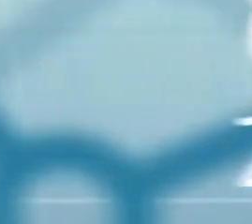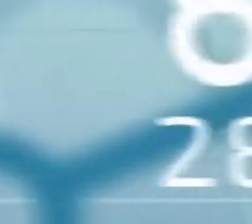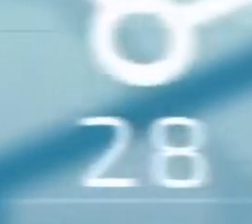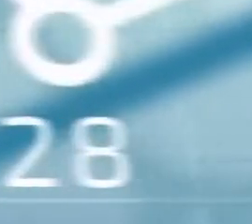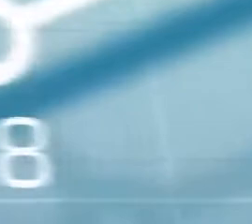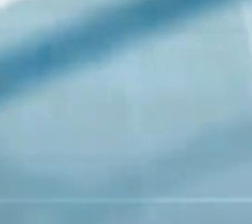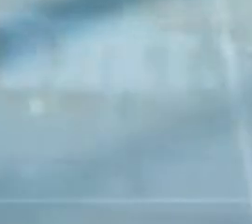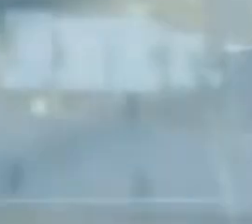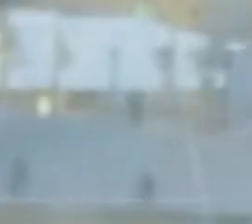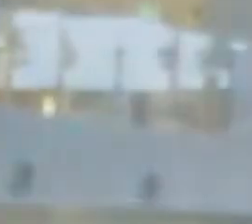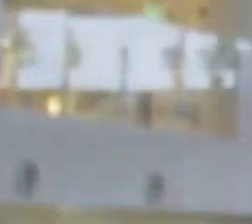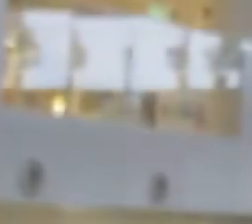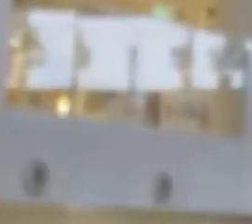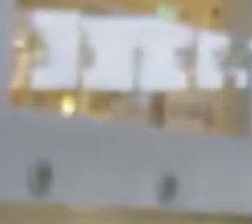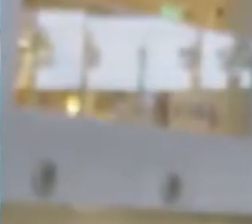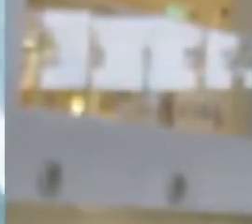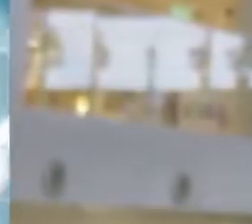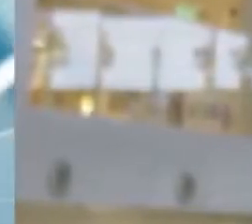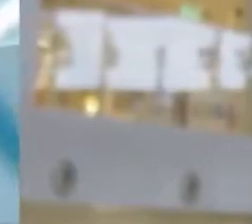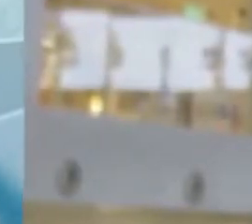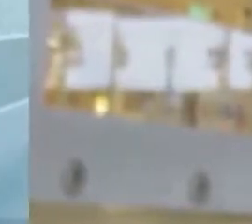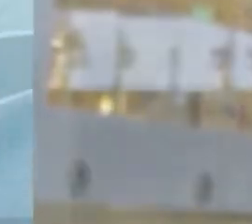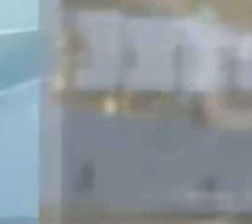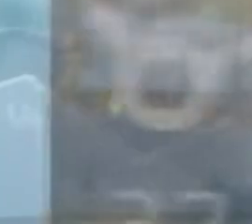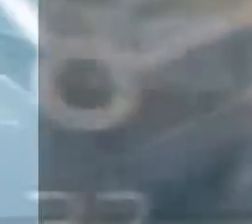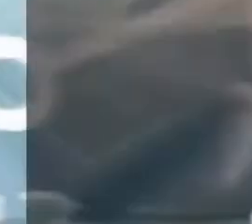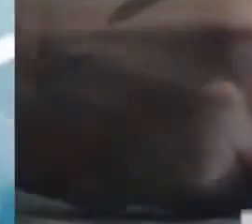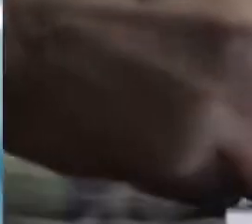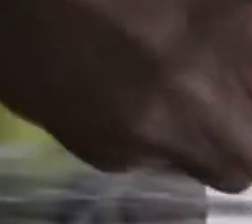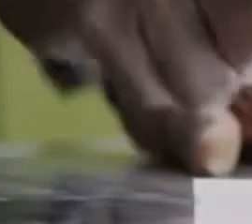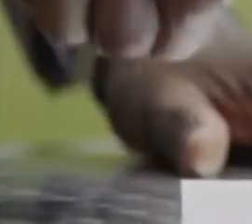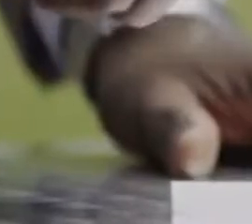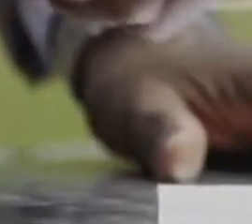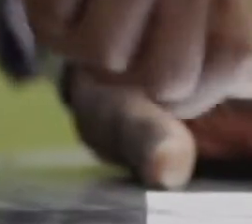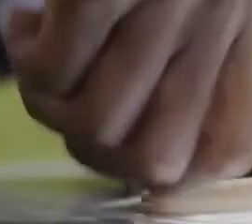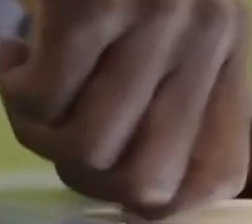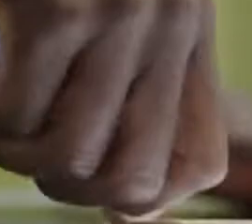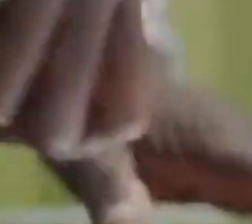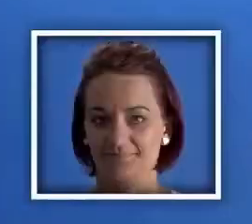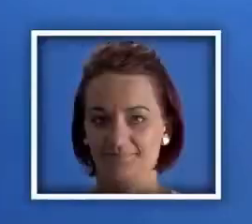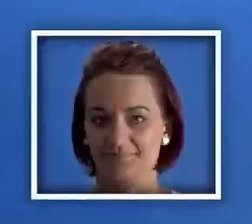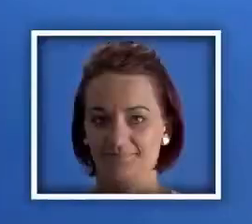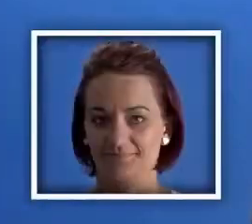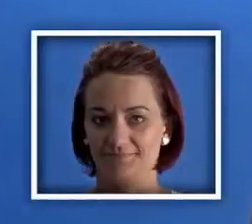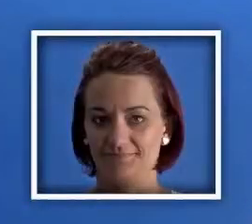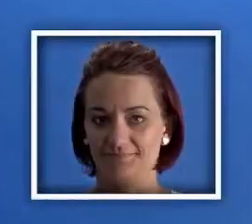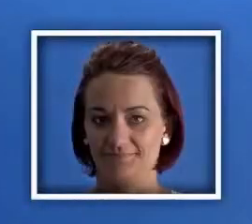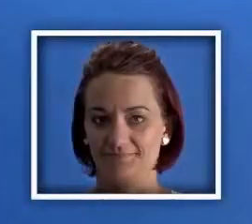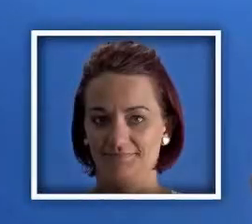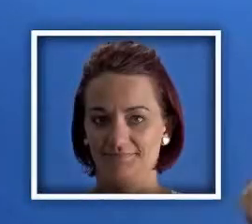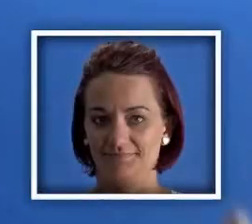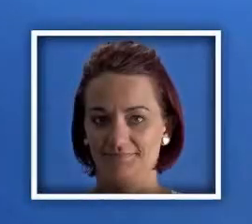for the government and the private sector to have an easy buy-in, also to train the sign